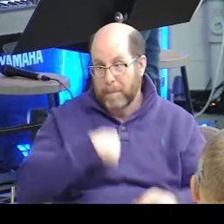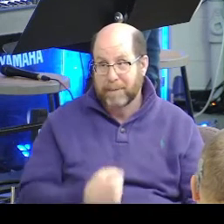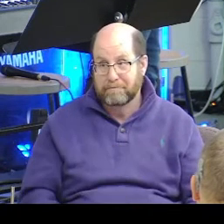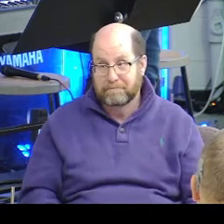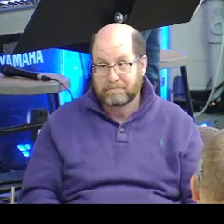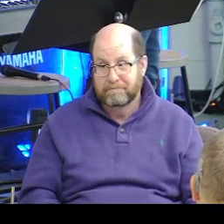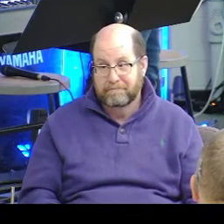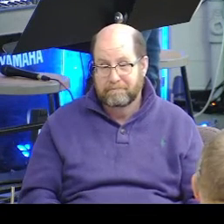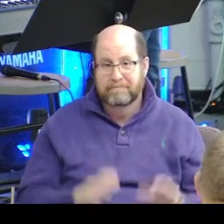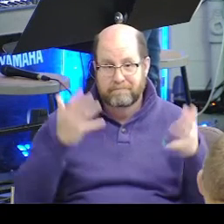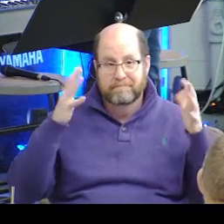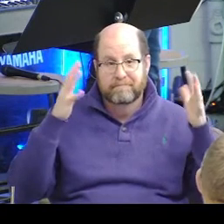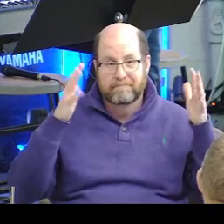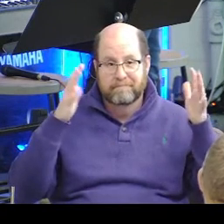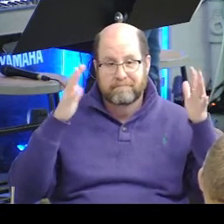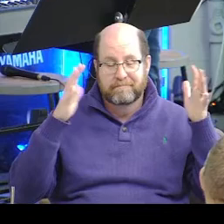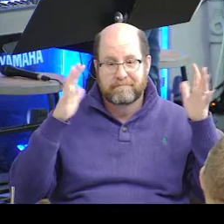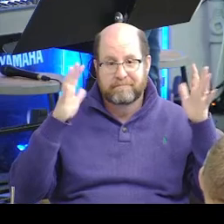Thank you.